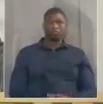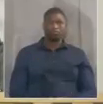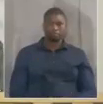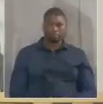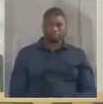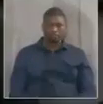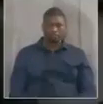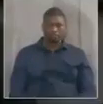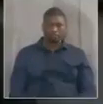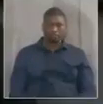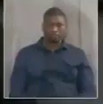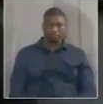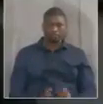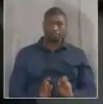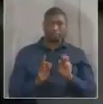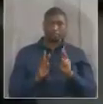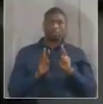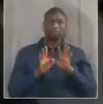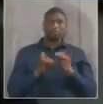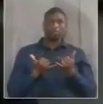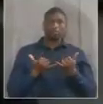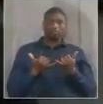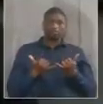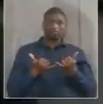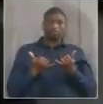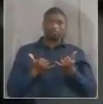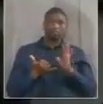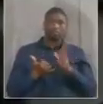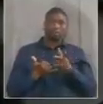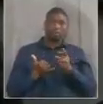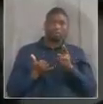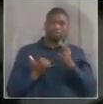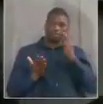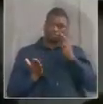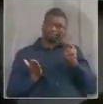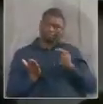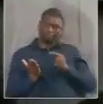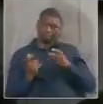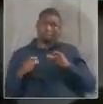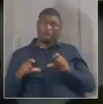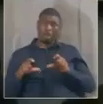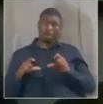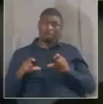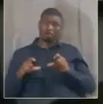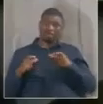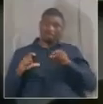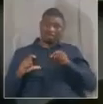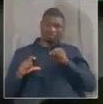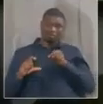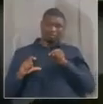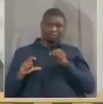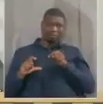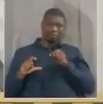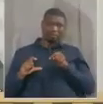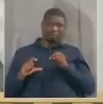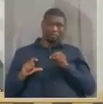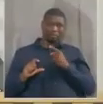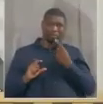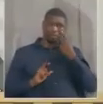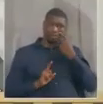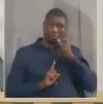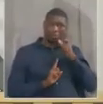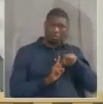Okay, so if we may then just revert to the paragraph where the witness